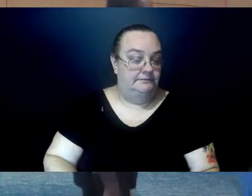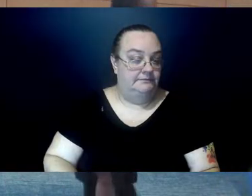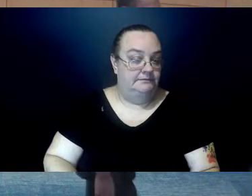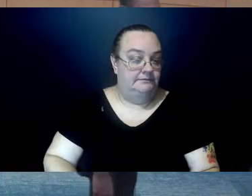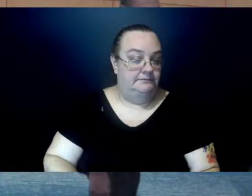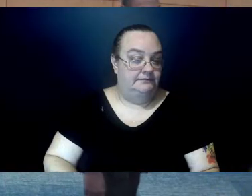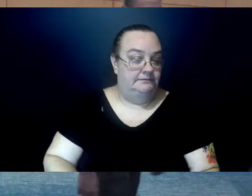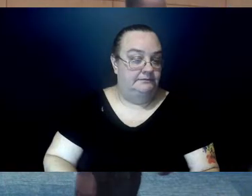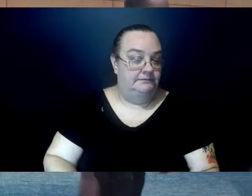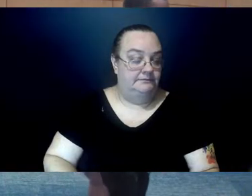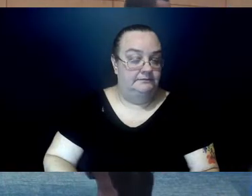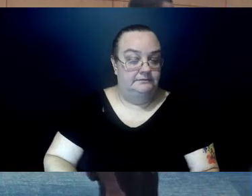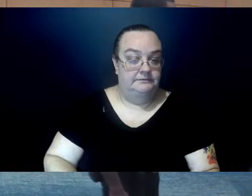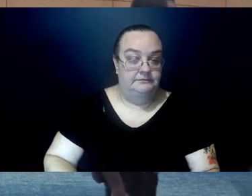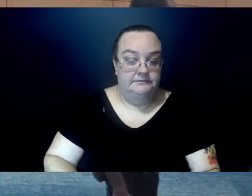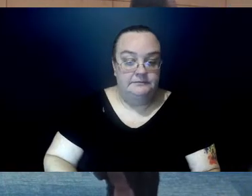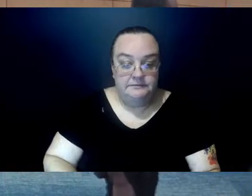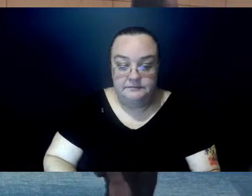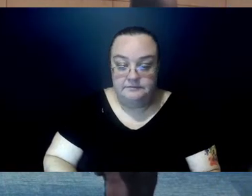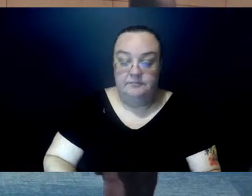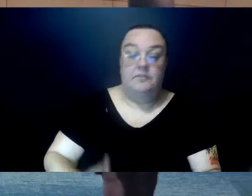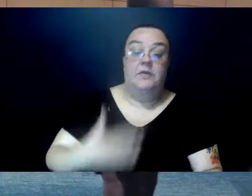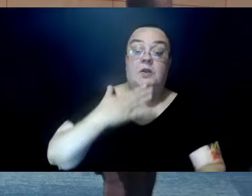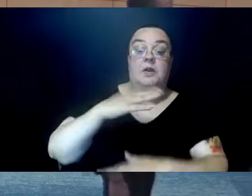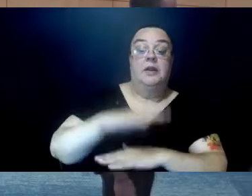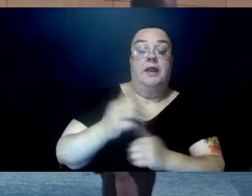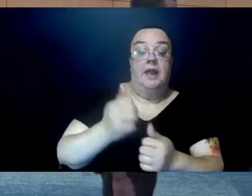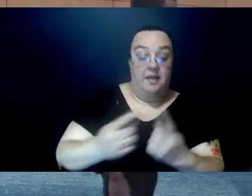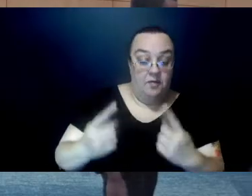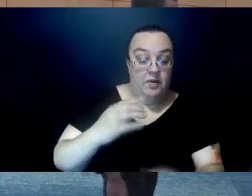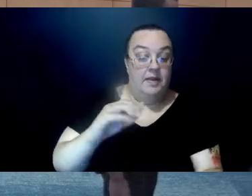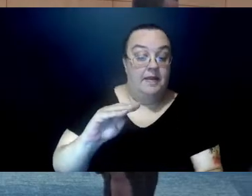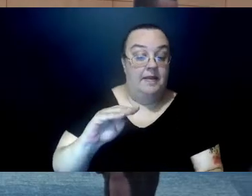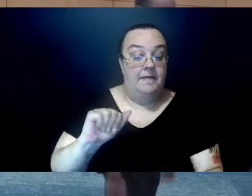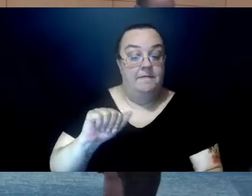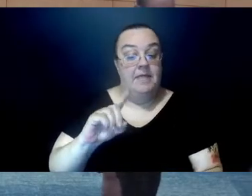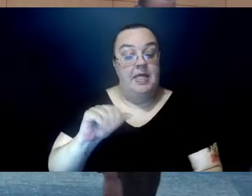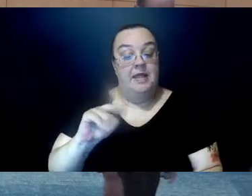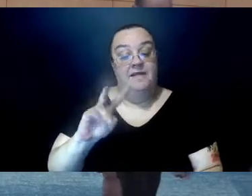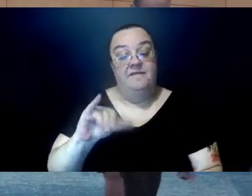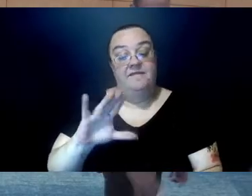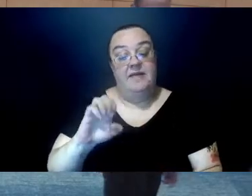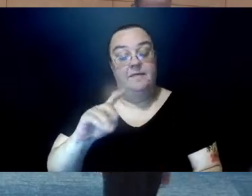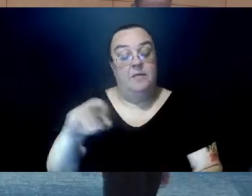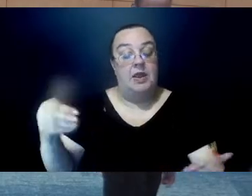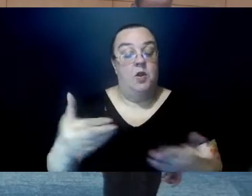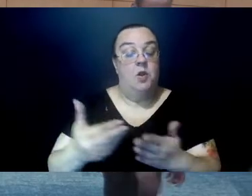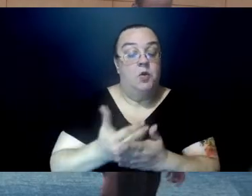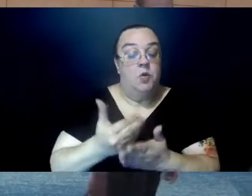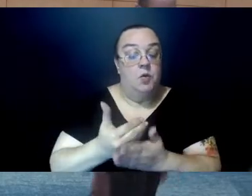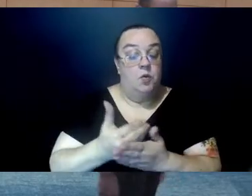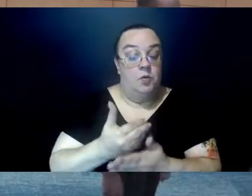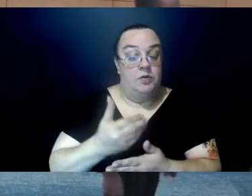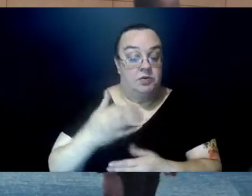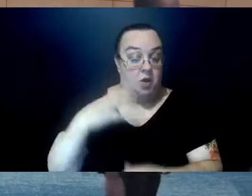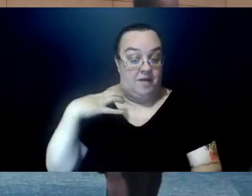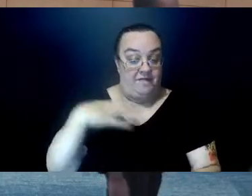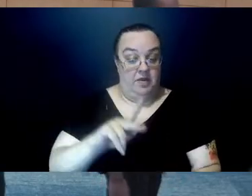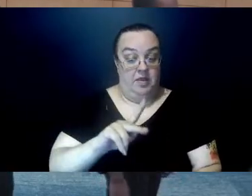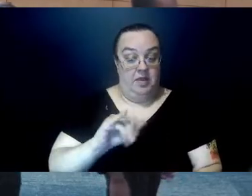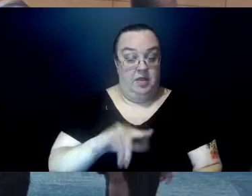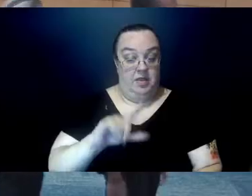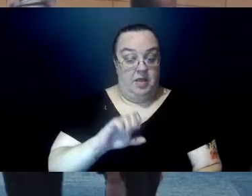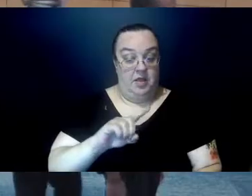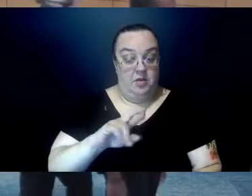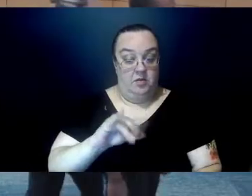Good evening, everyone, and Madam Vice Mayor, I want to introduce our newest officer, Officer Tyler Griffin. He comes to us by